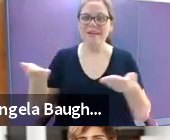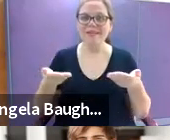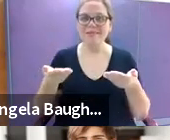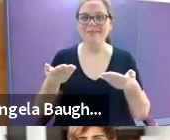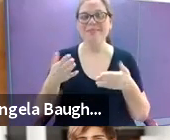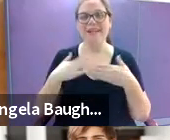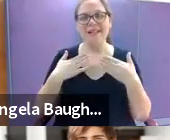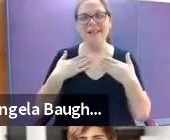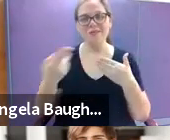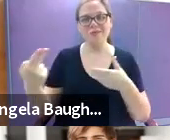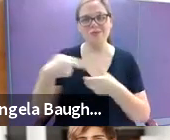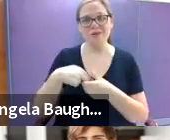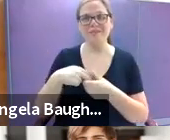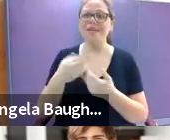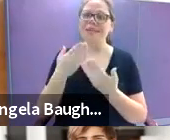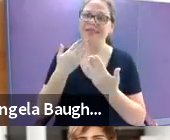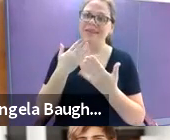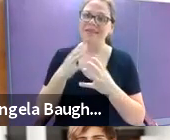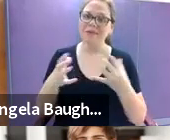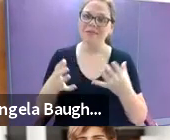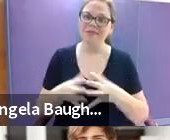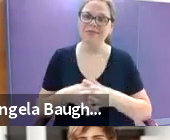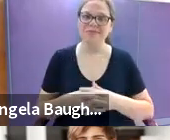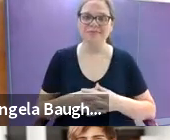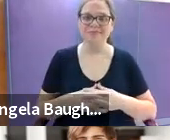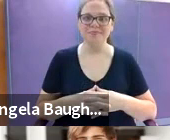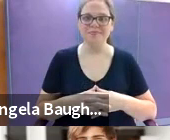us. Thank you very much.